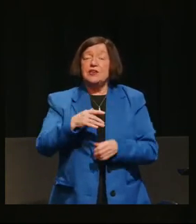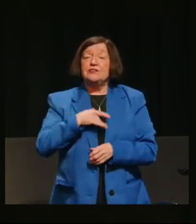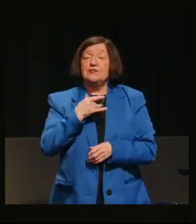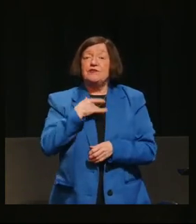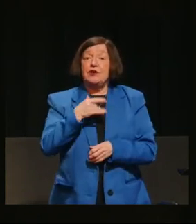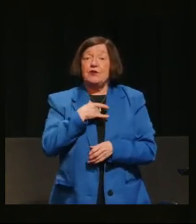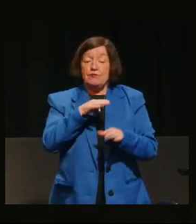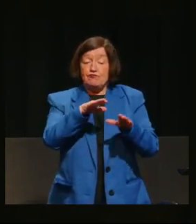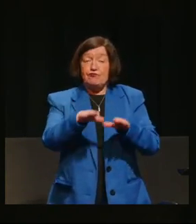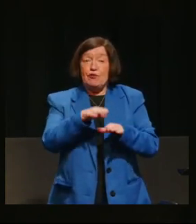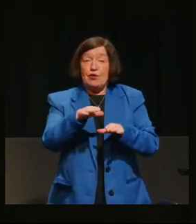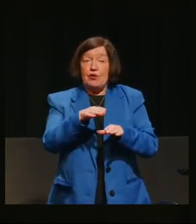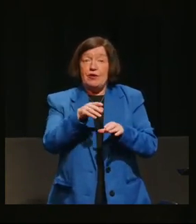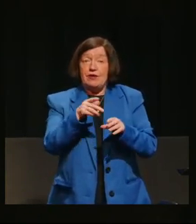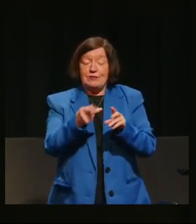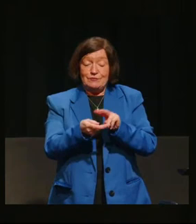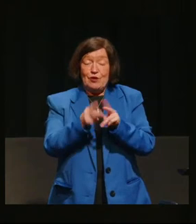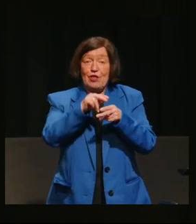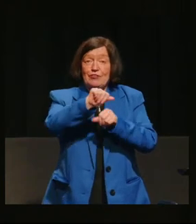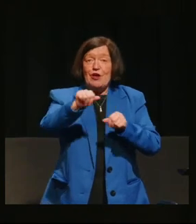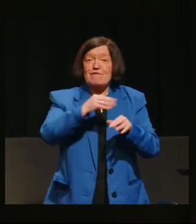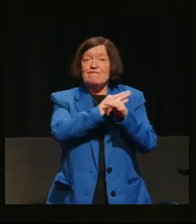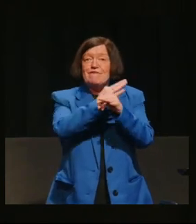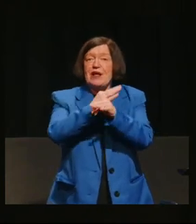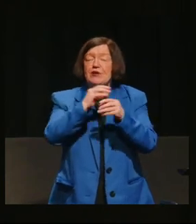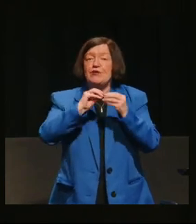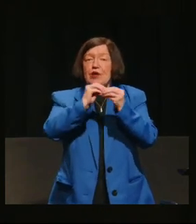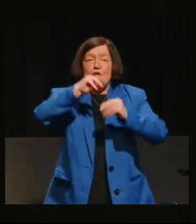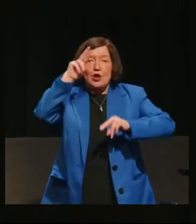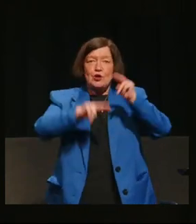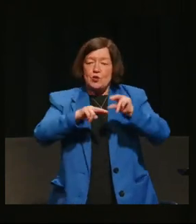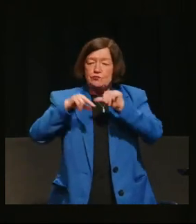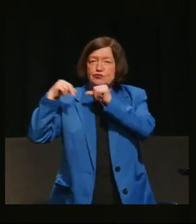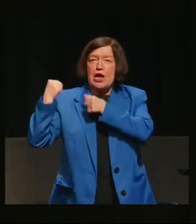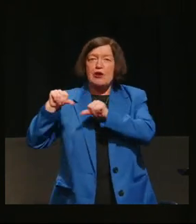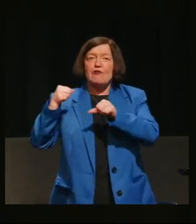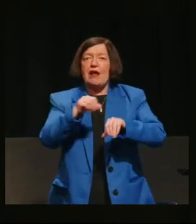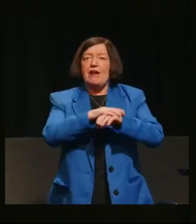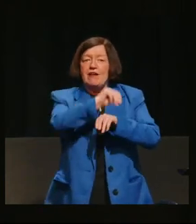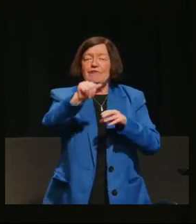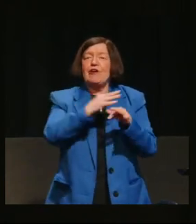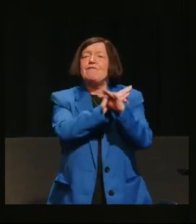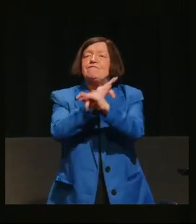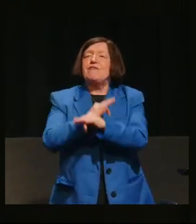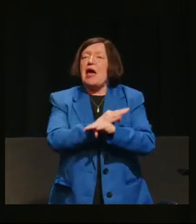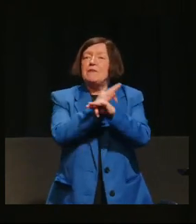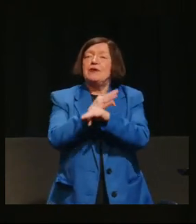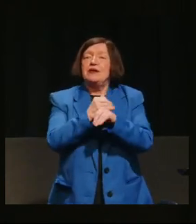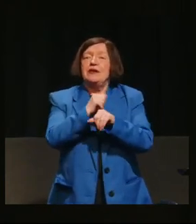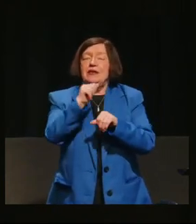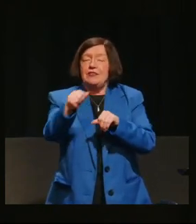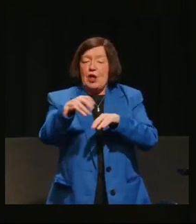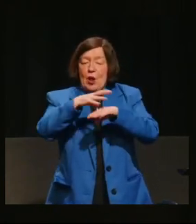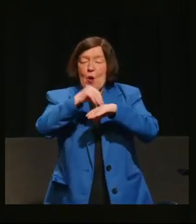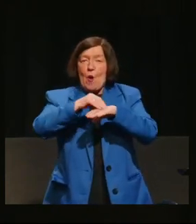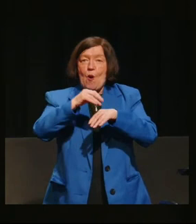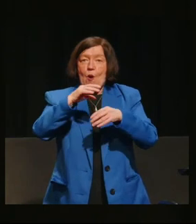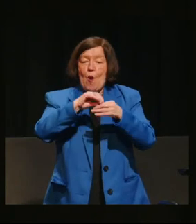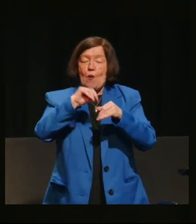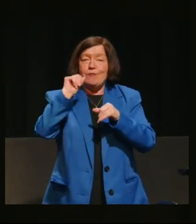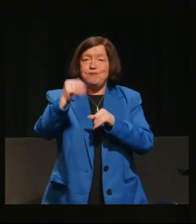survivors gradually also rebuilt their families, and they created new generations of their families in their ancient